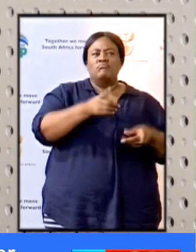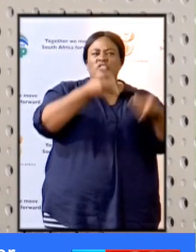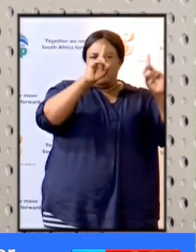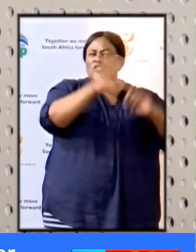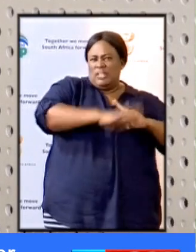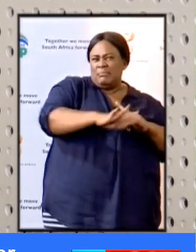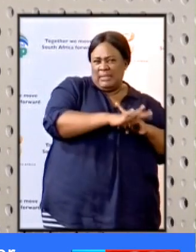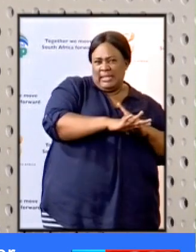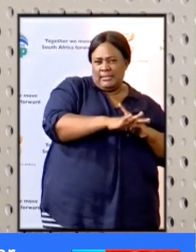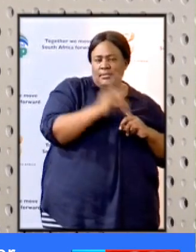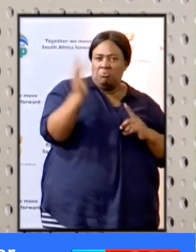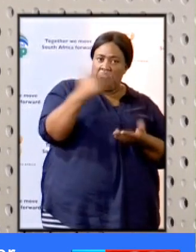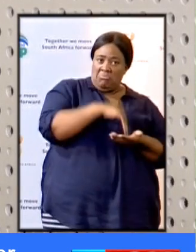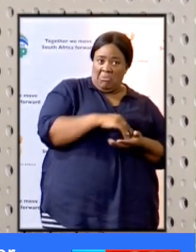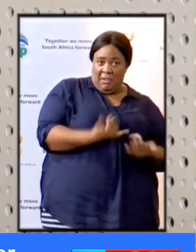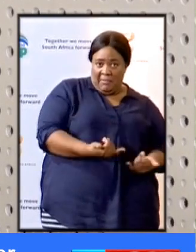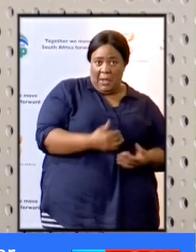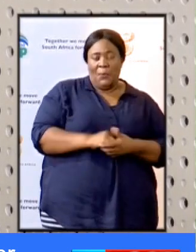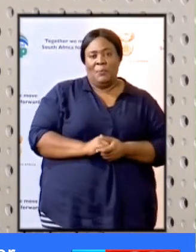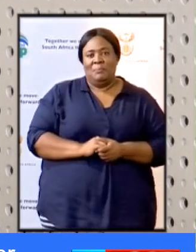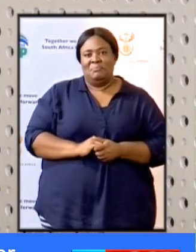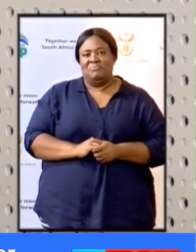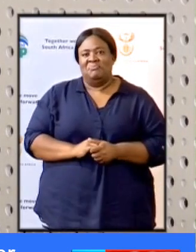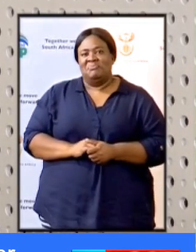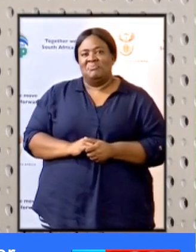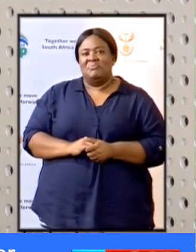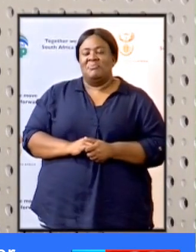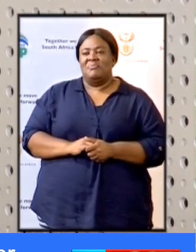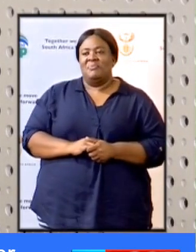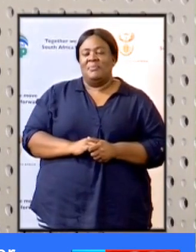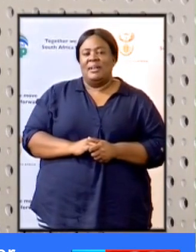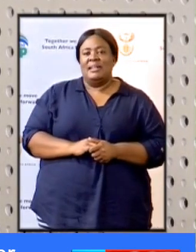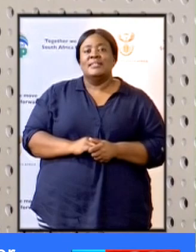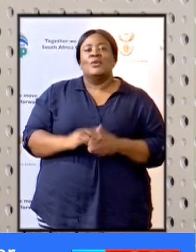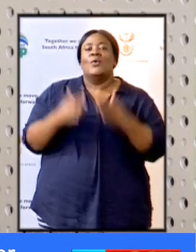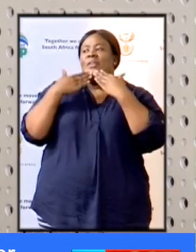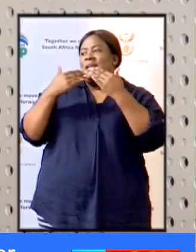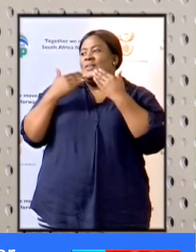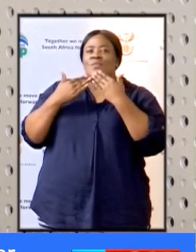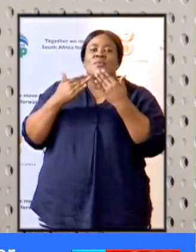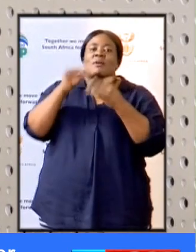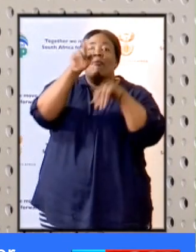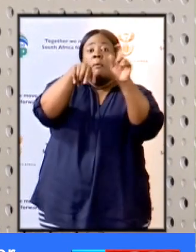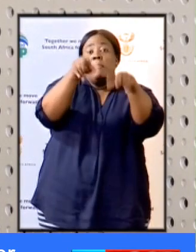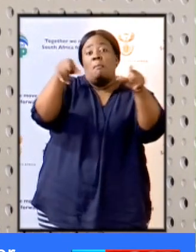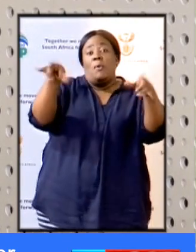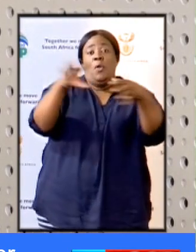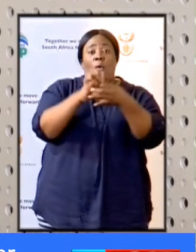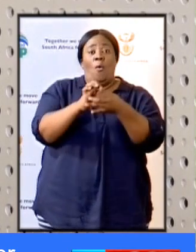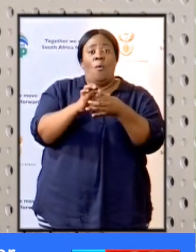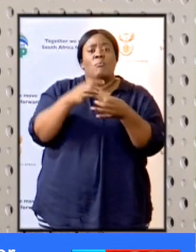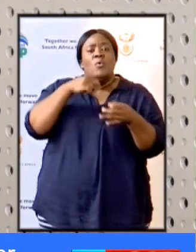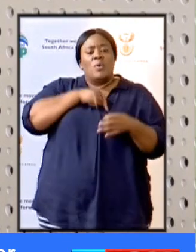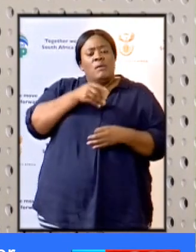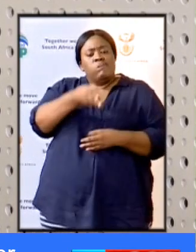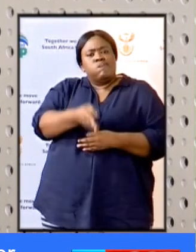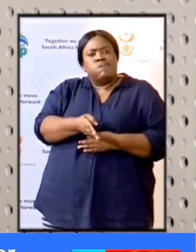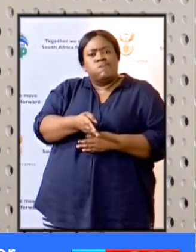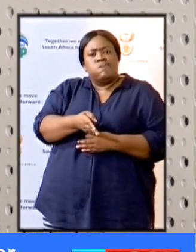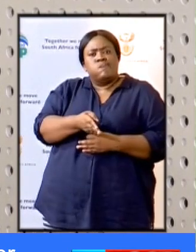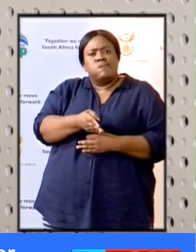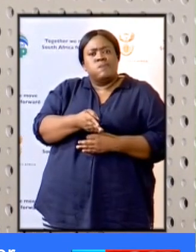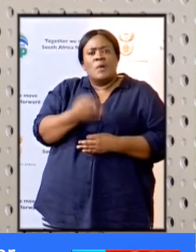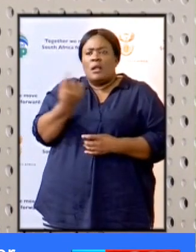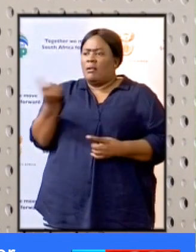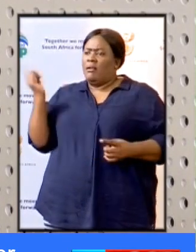Thank you very much to people at home. The reasons why we come to give these